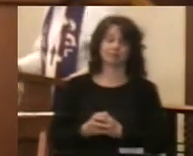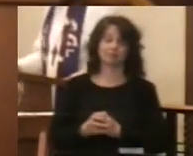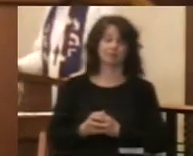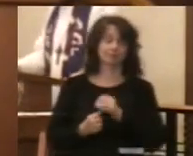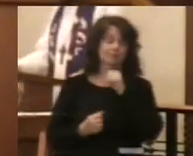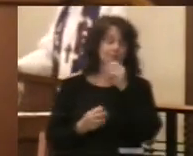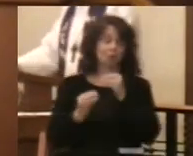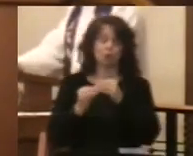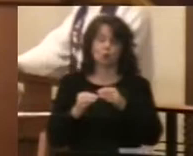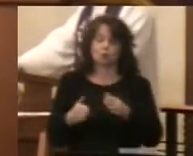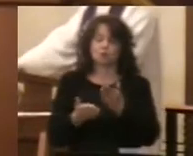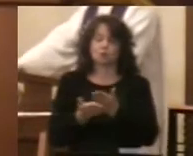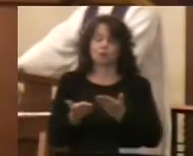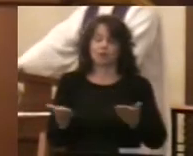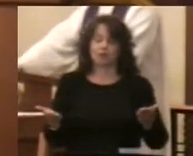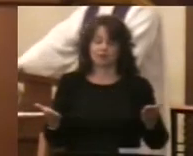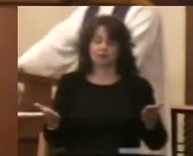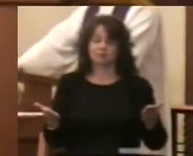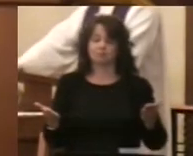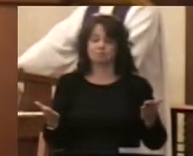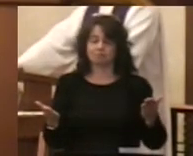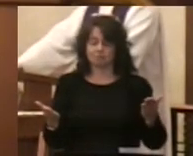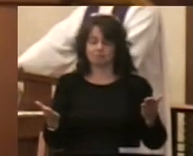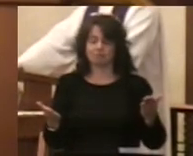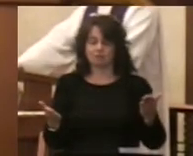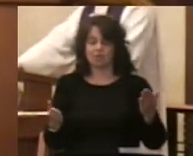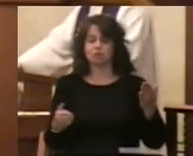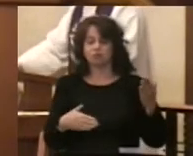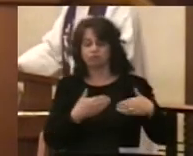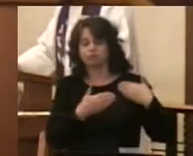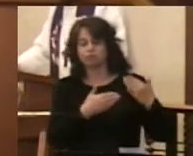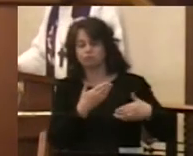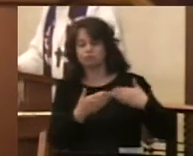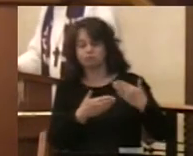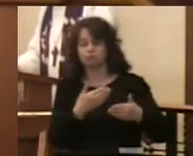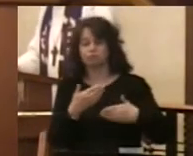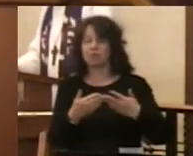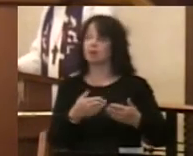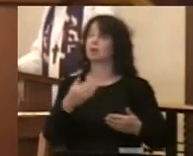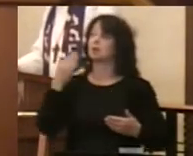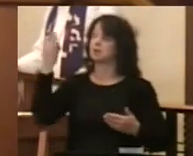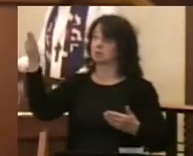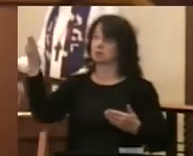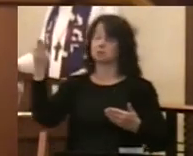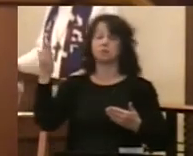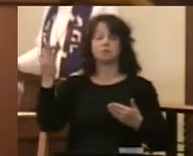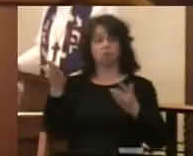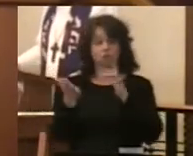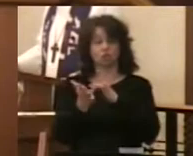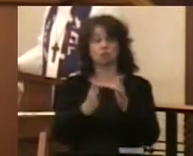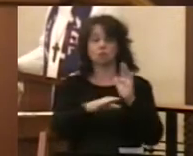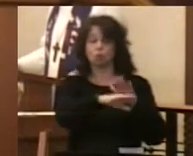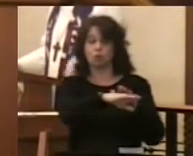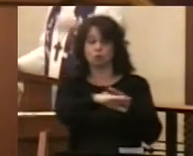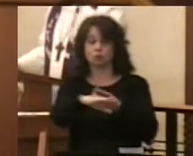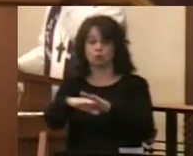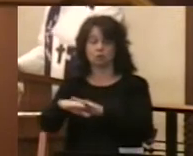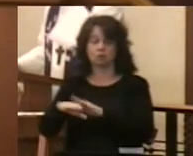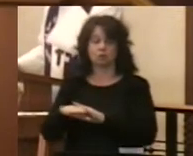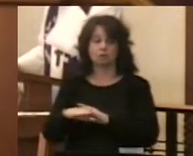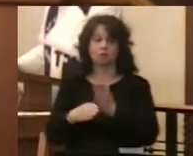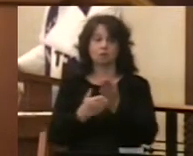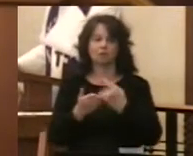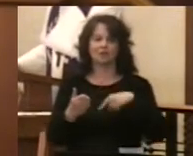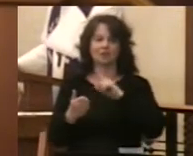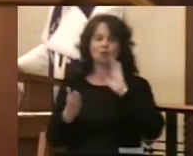lose some things along the way, as Jesus warns. Some of us may even lose our